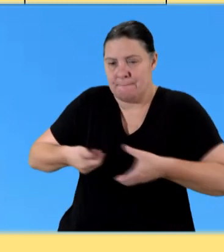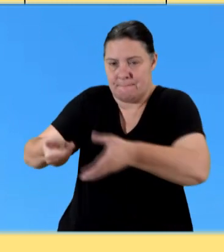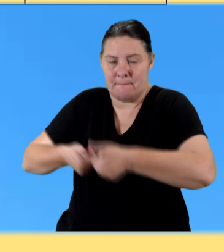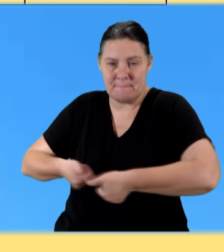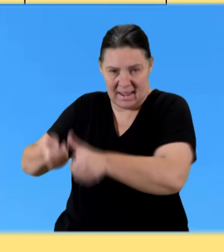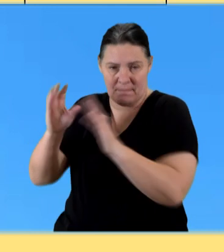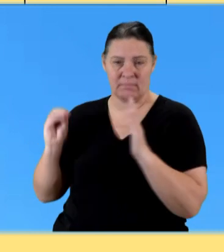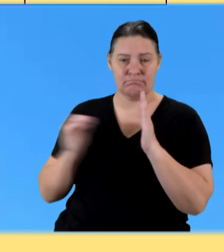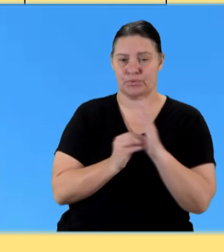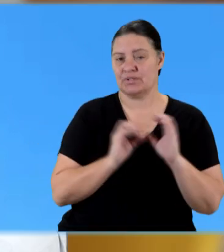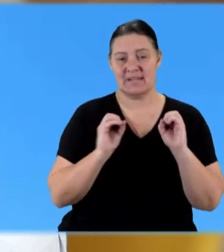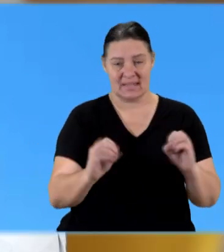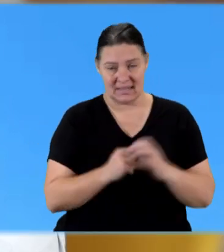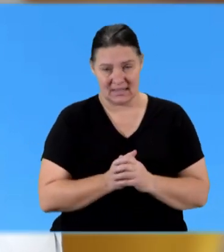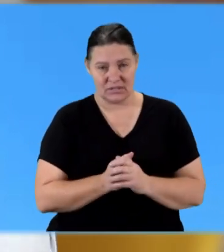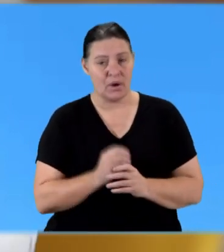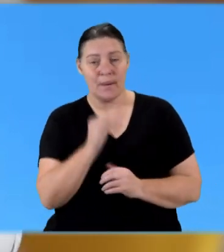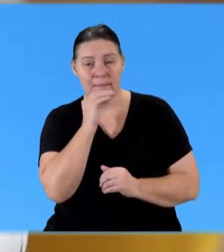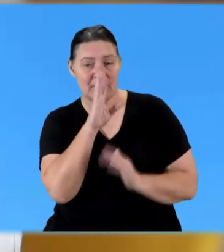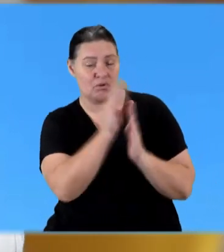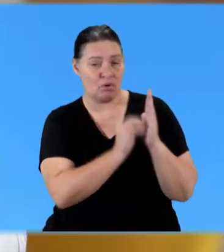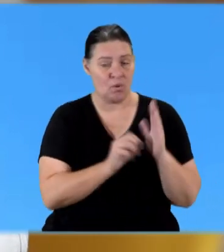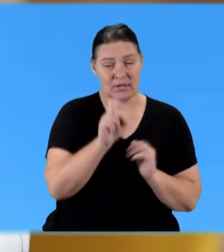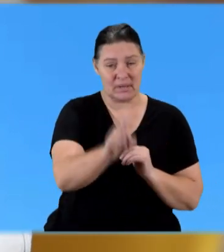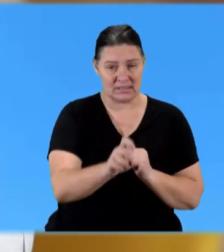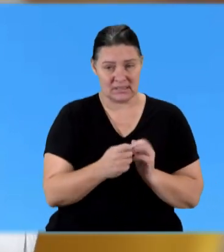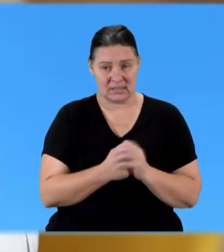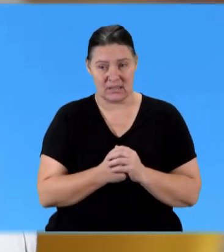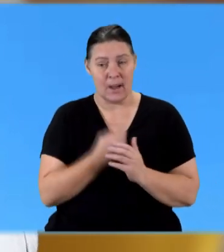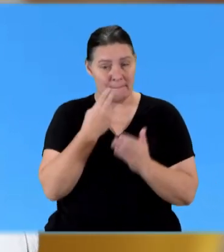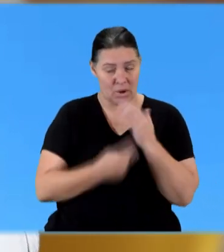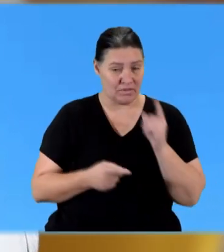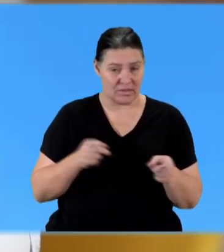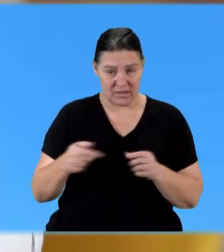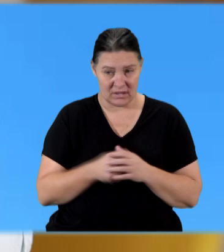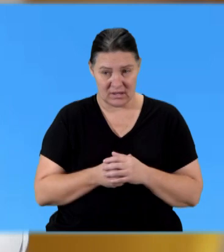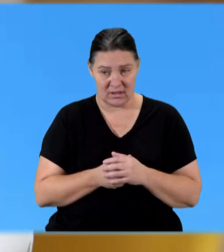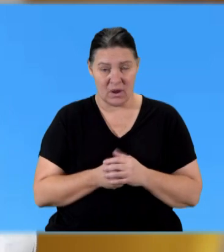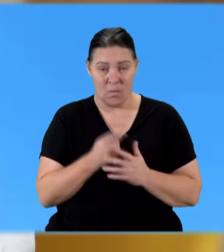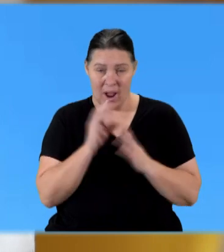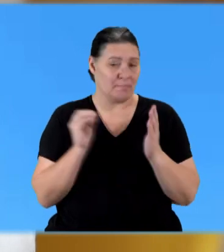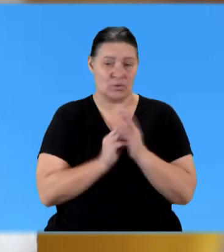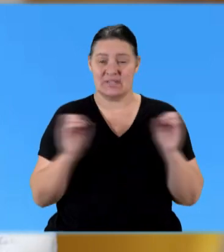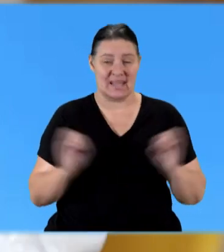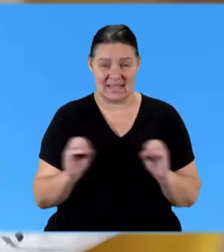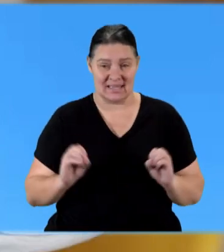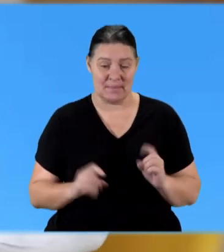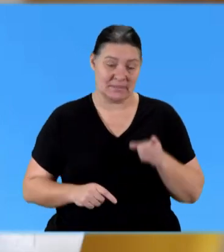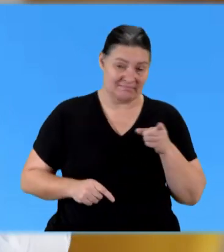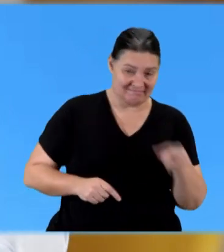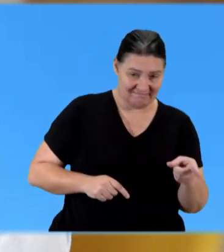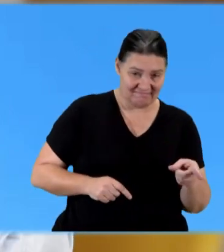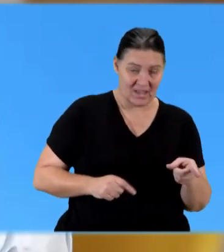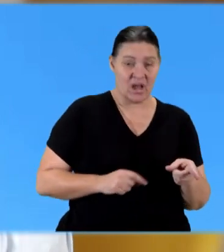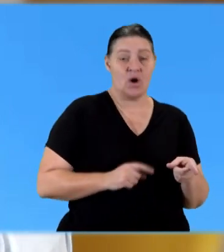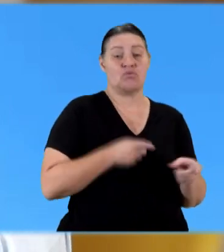no entry has been made. That means it must be recorded then in both, because no entry has been made. It must be